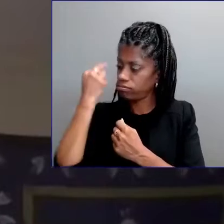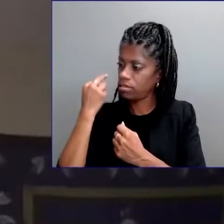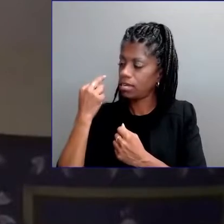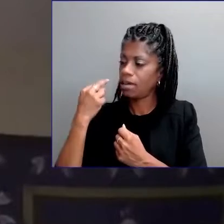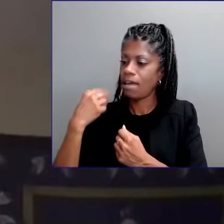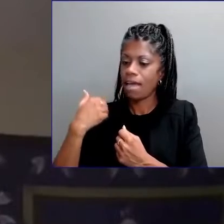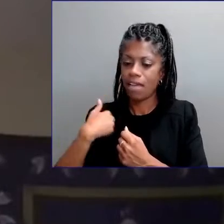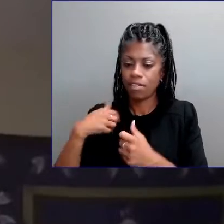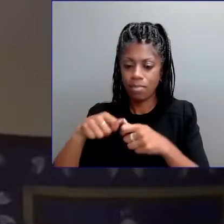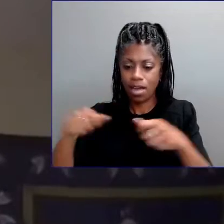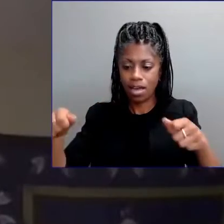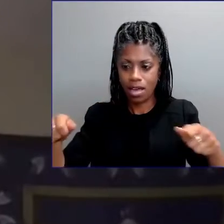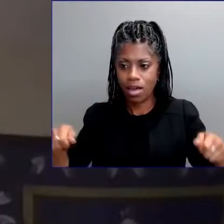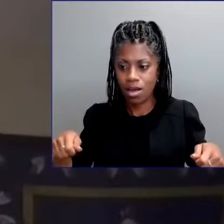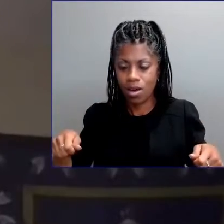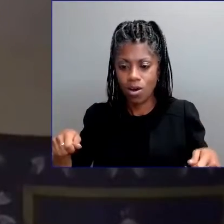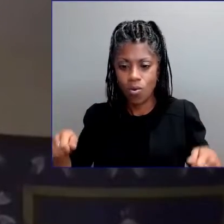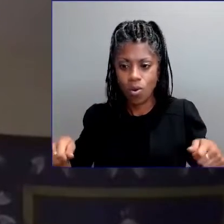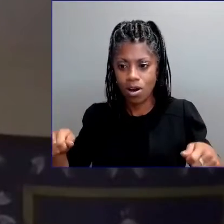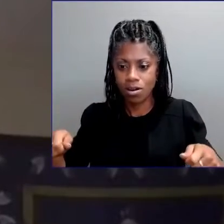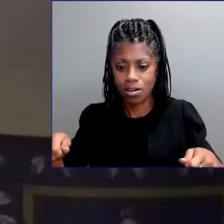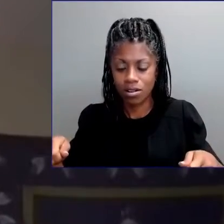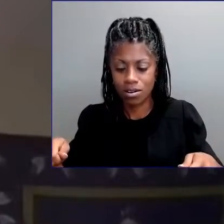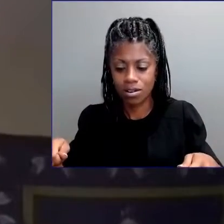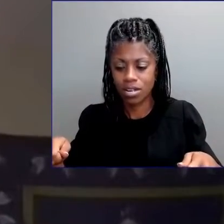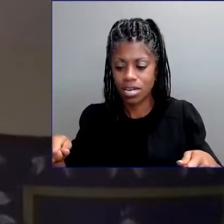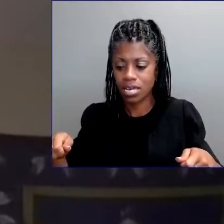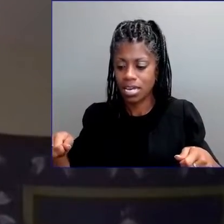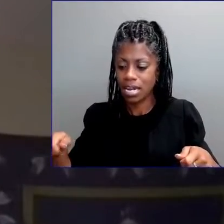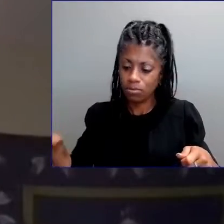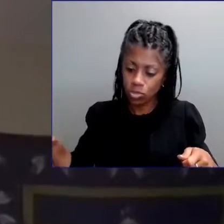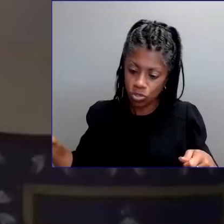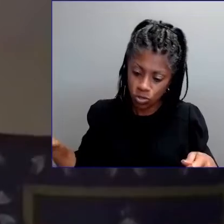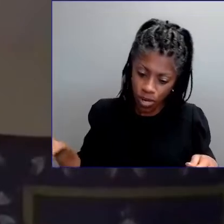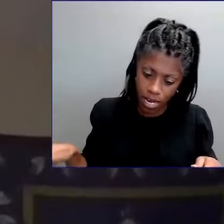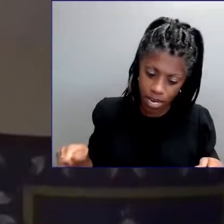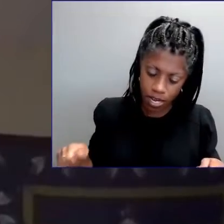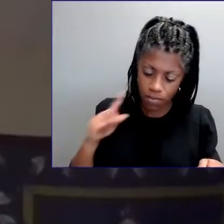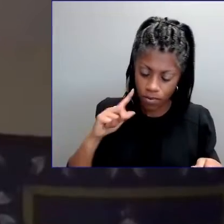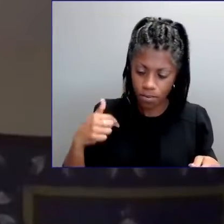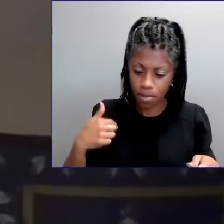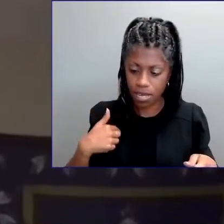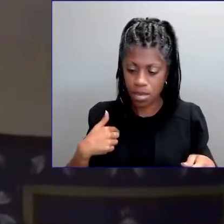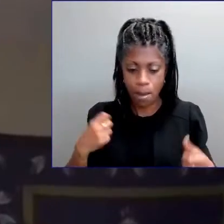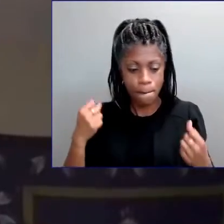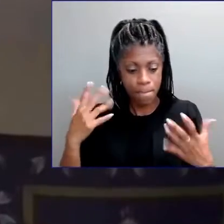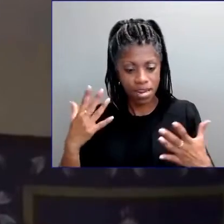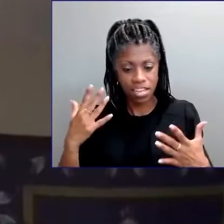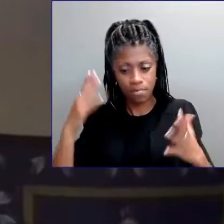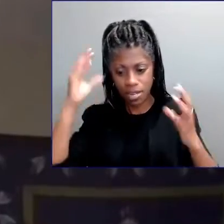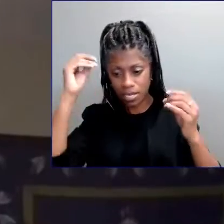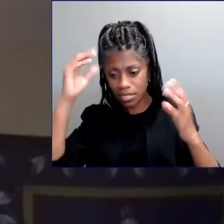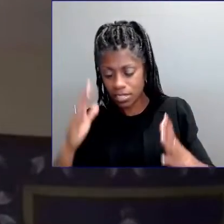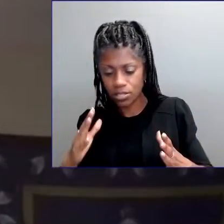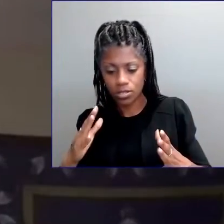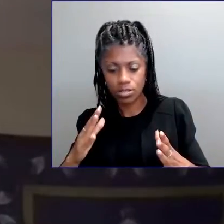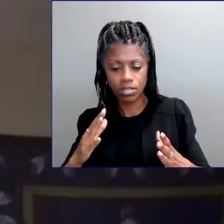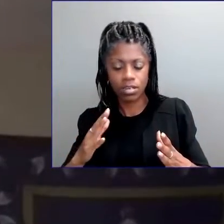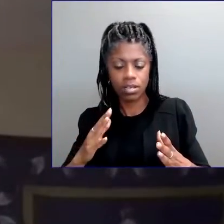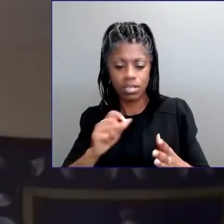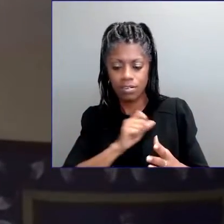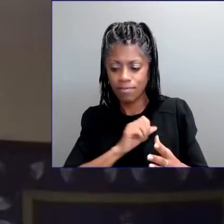behind me while students and faculty walked by. If you saw me at that time, you might wrongly assume that the problem was